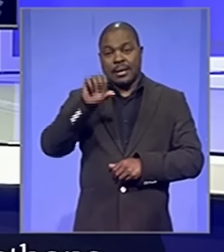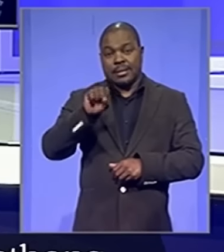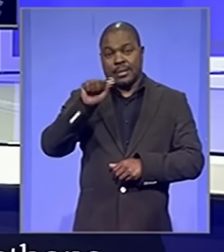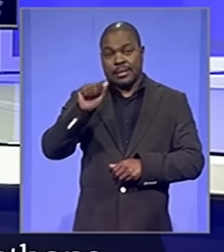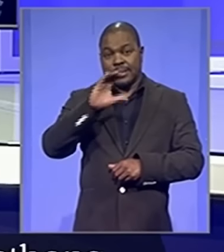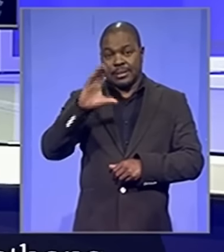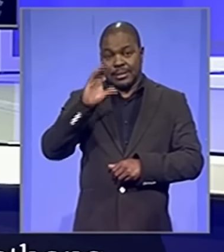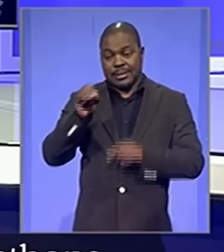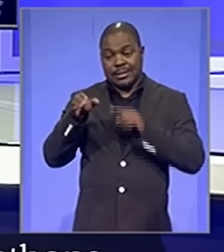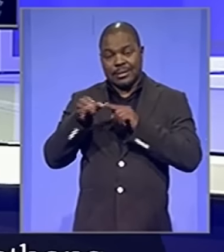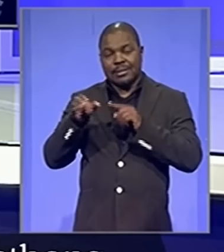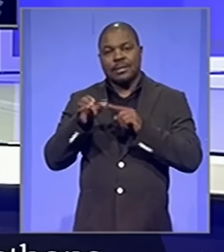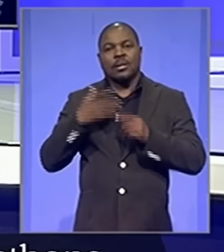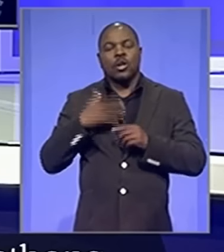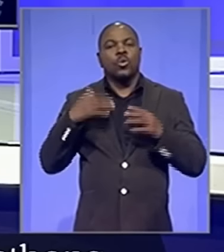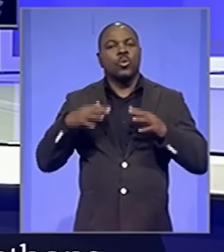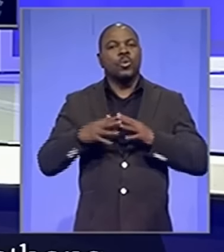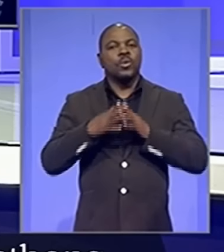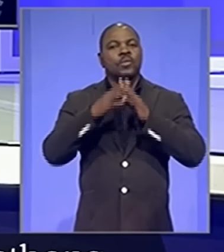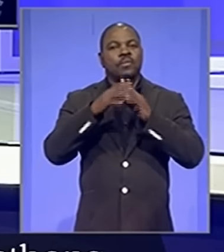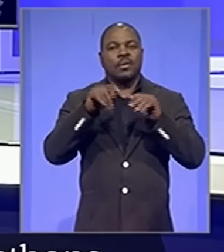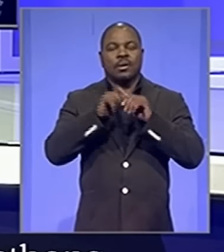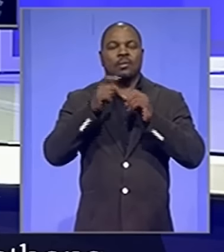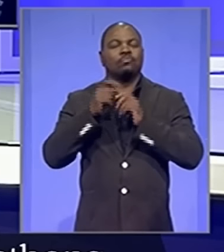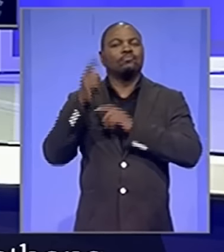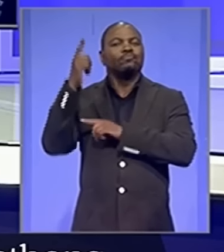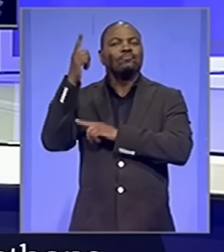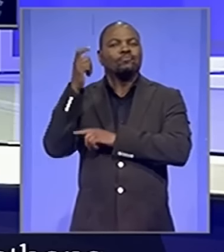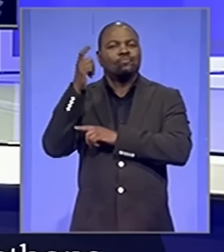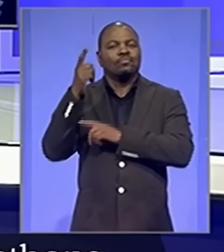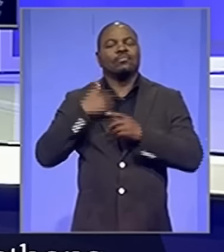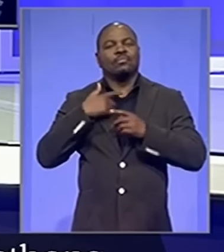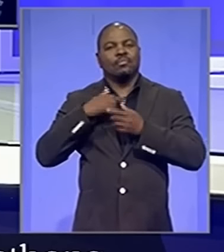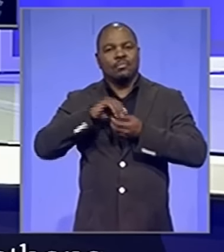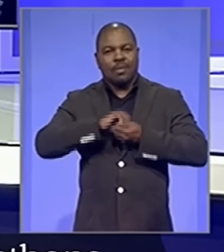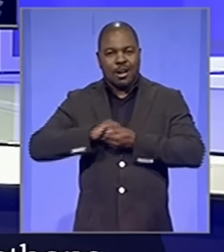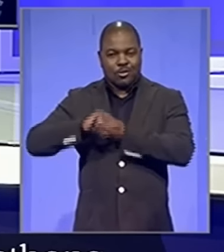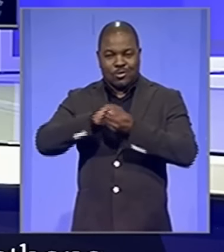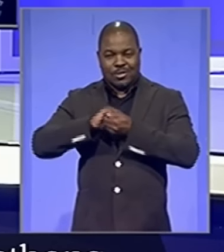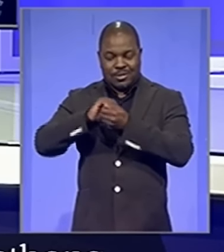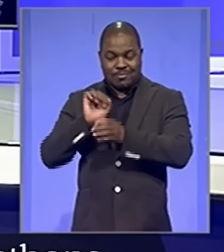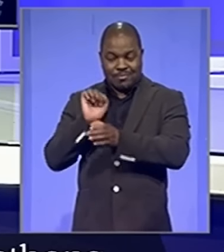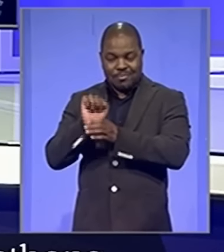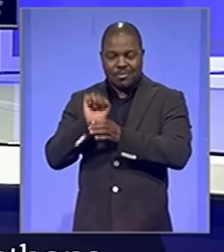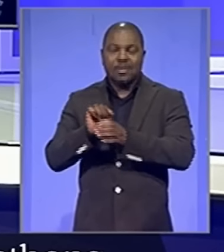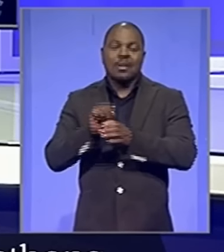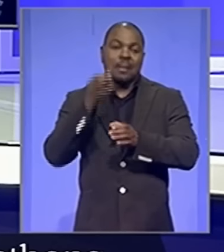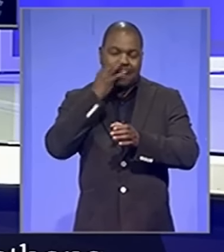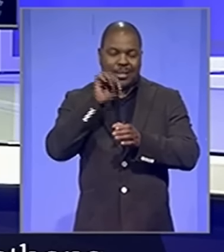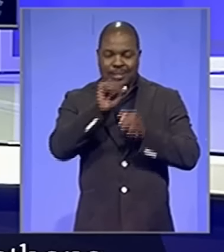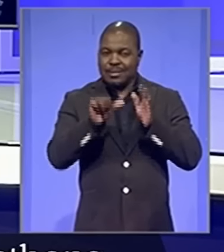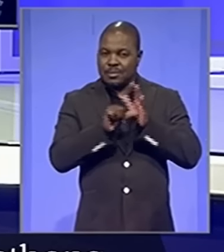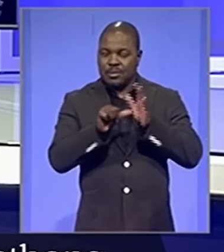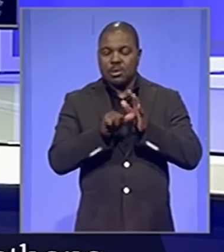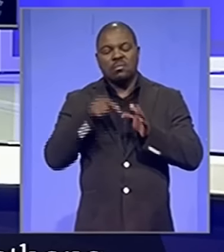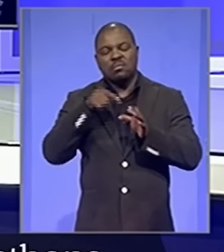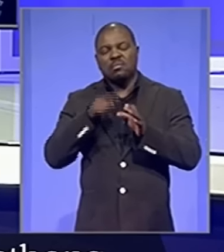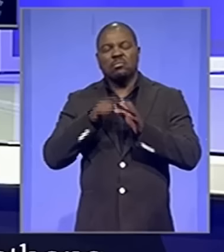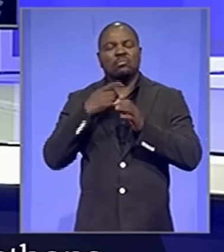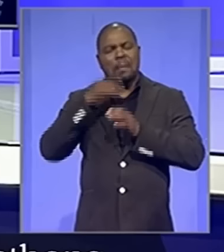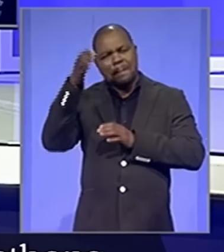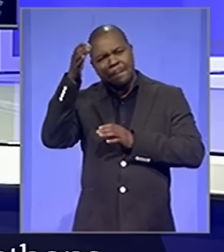SACD Unified Ancestors Traditional Practitioners Association mokgatlo wo wa karetsa ditsebi le dingaka